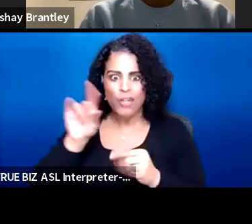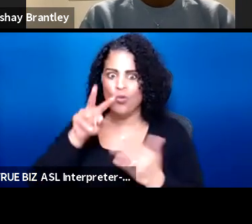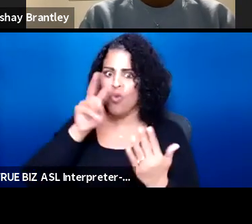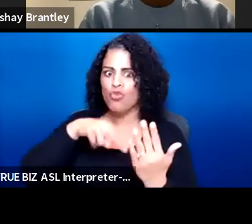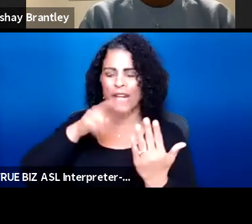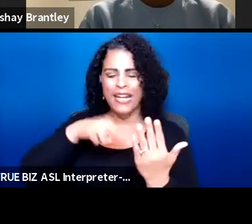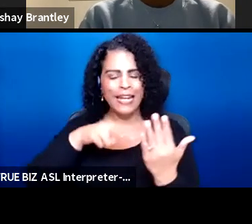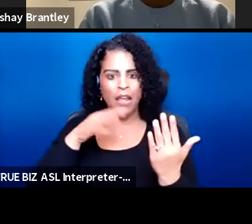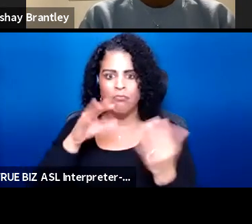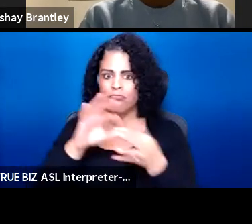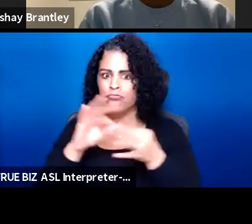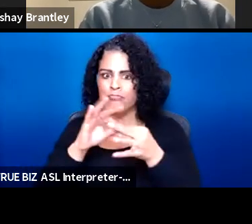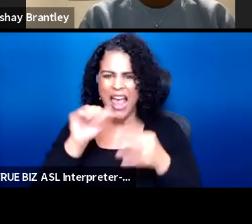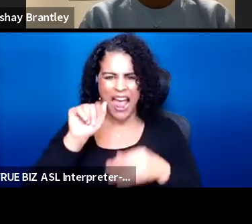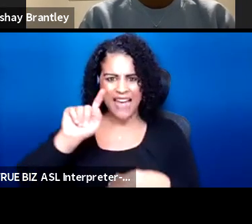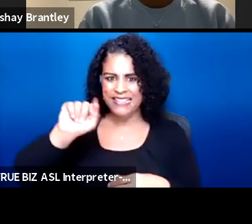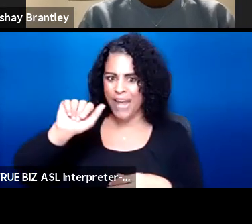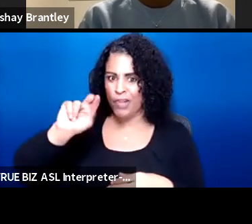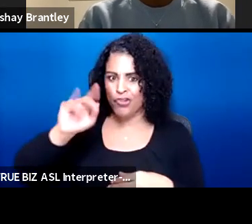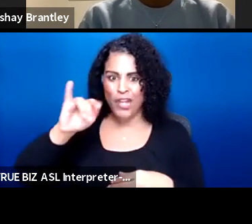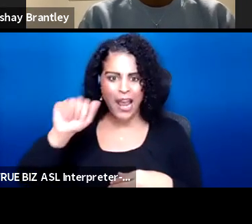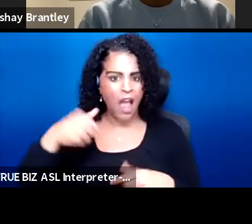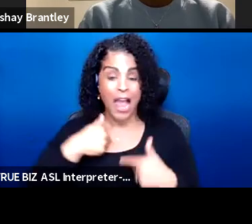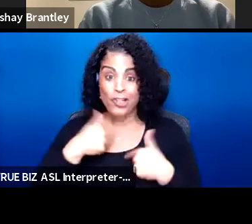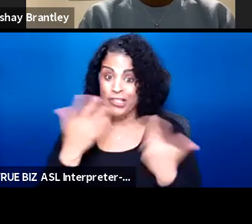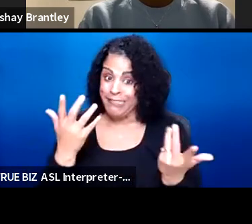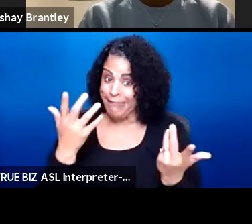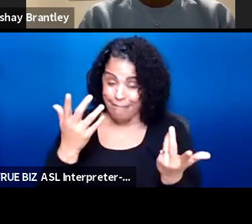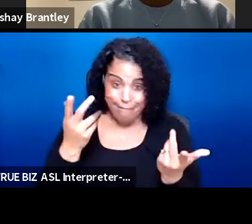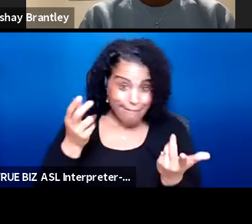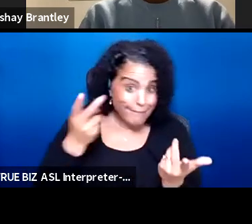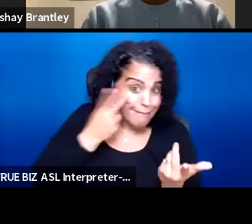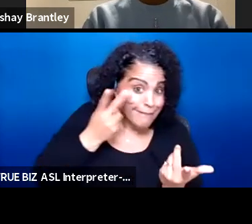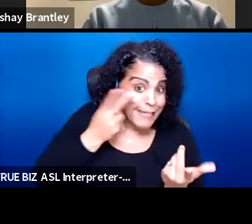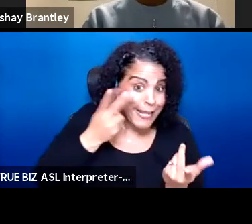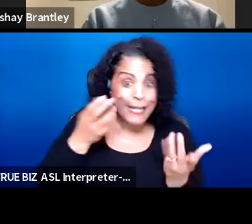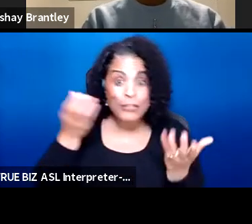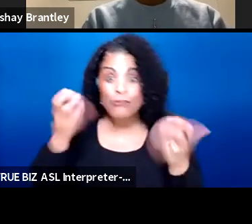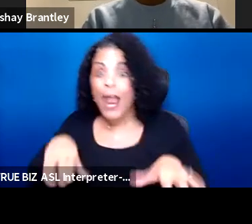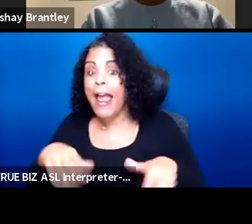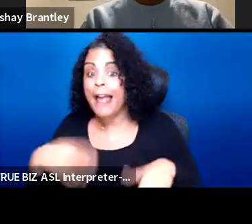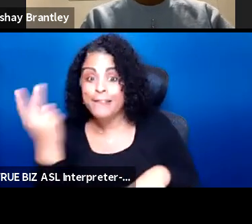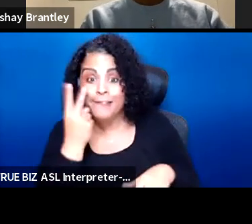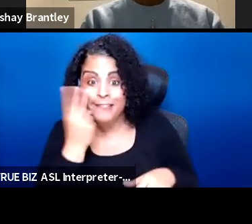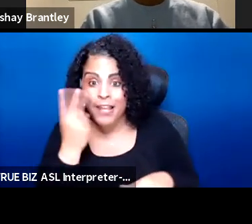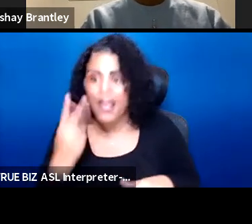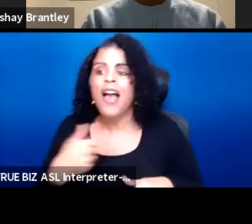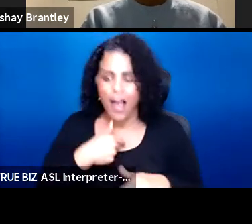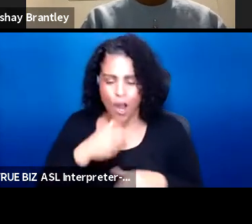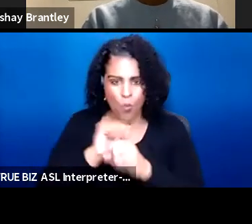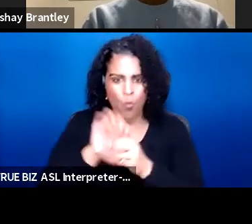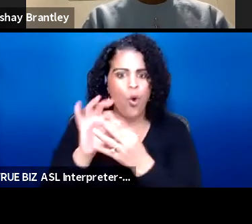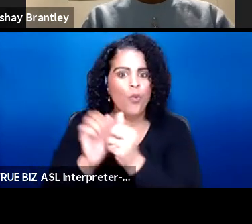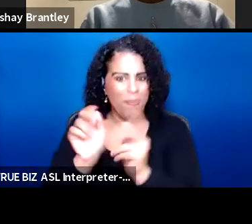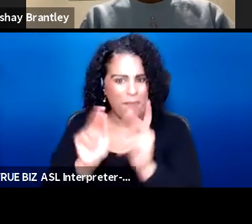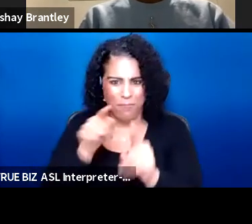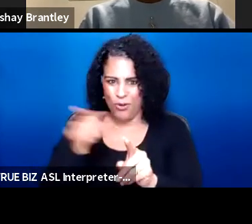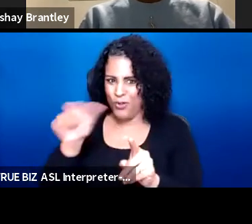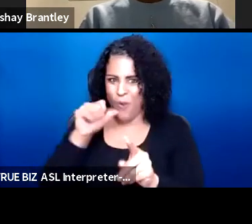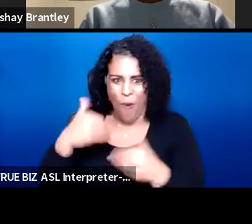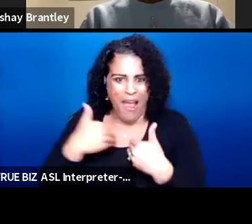just, I just rolled the dice. Like, that's literally how it was. And so I was working with people who didn't have